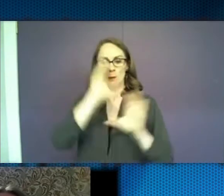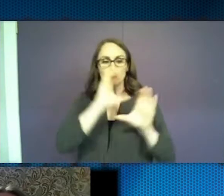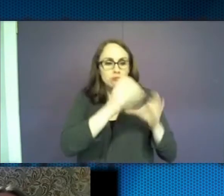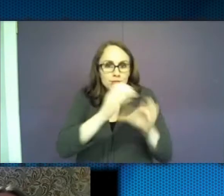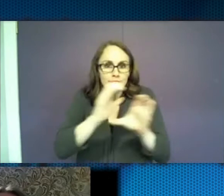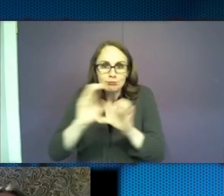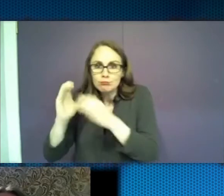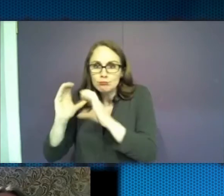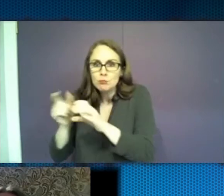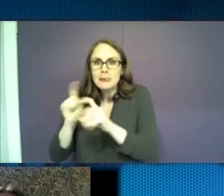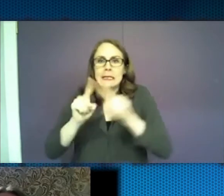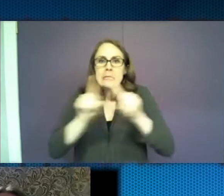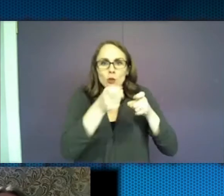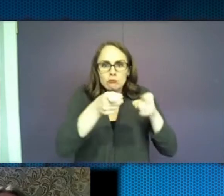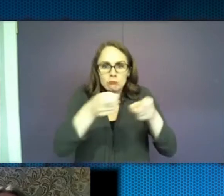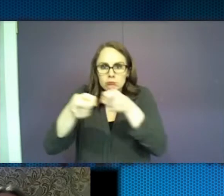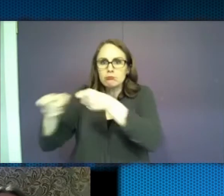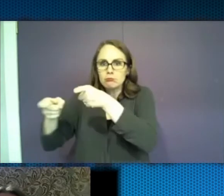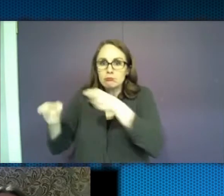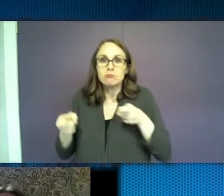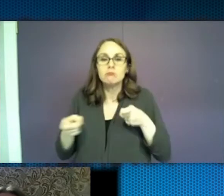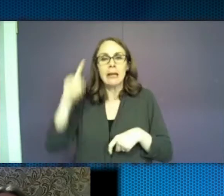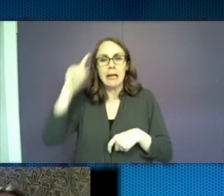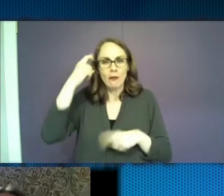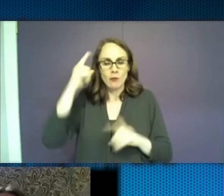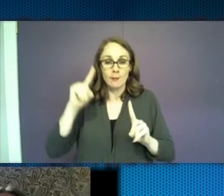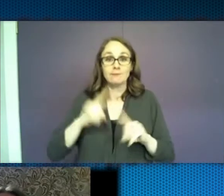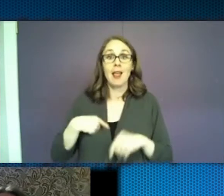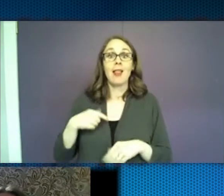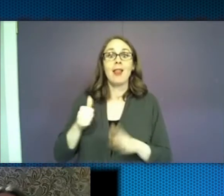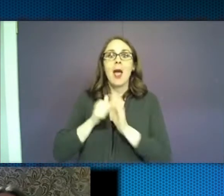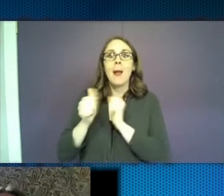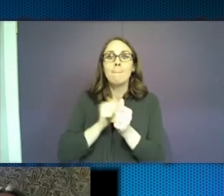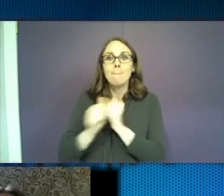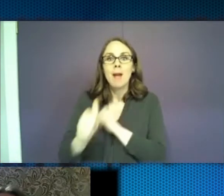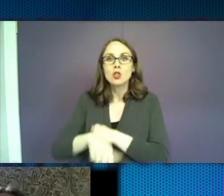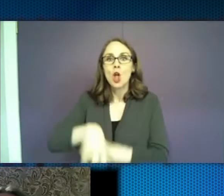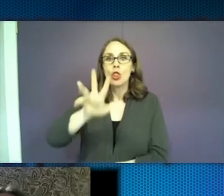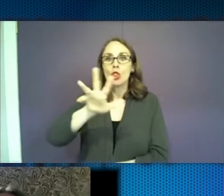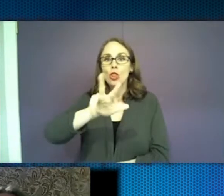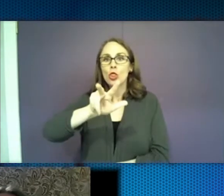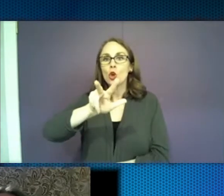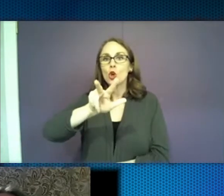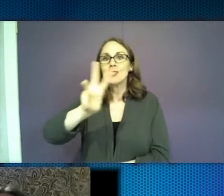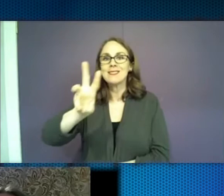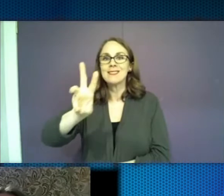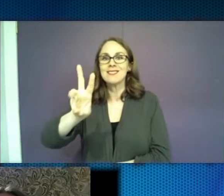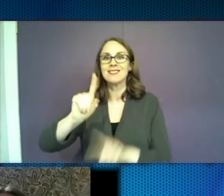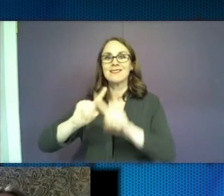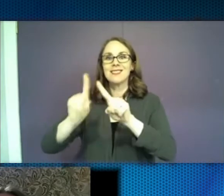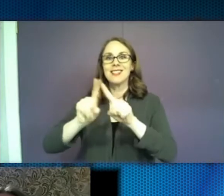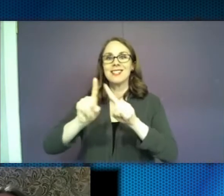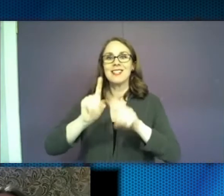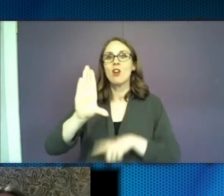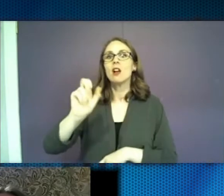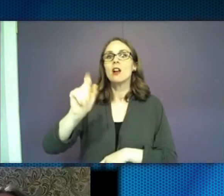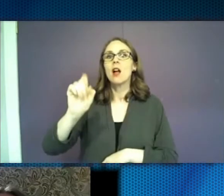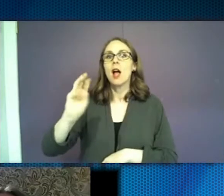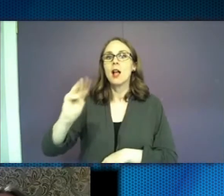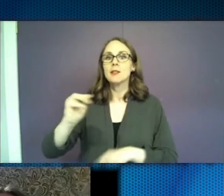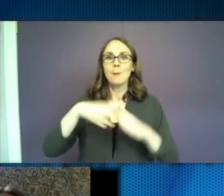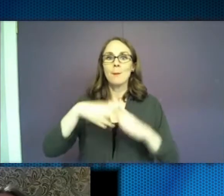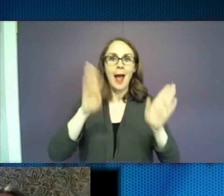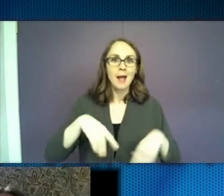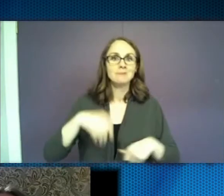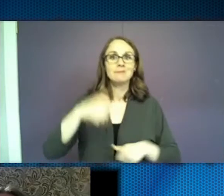and duchies. So they passed 36 customs houses, and at each of them, the ship had to be inspected and taxes paid